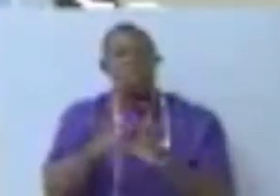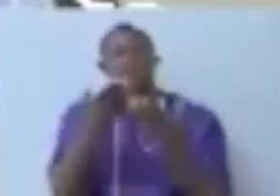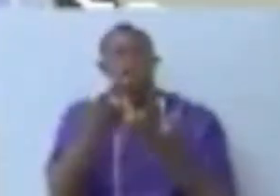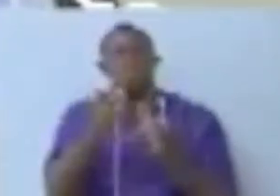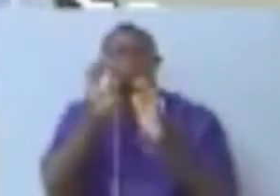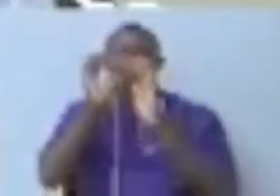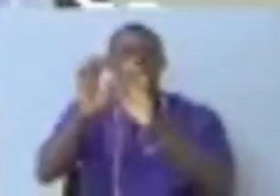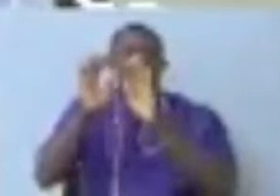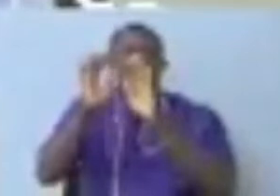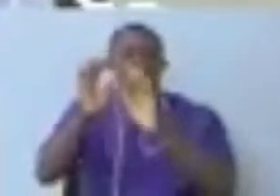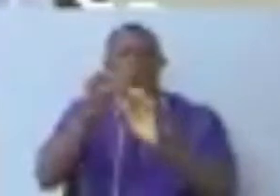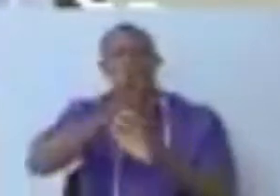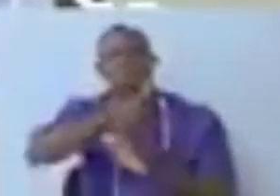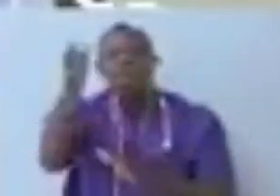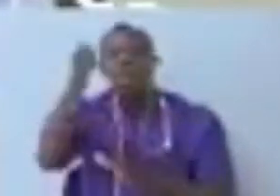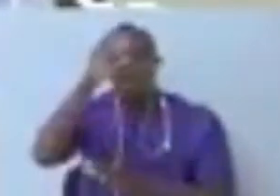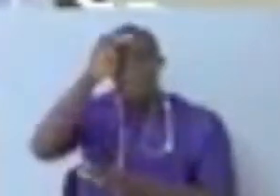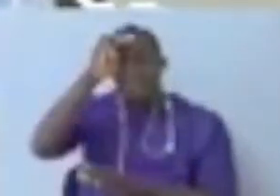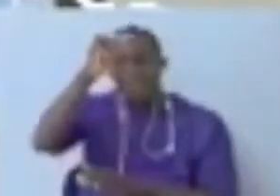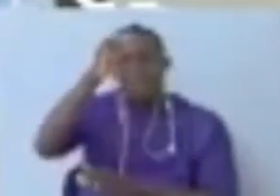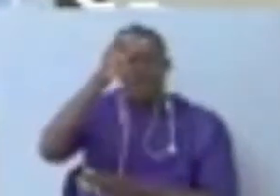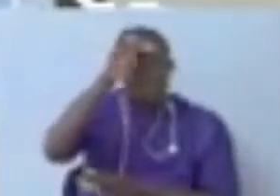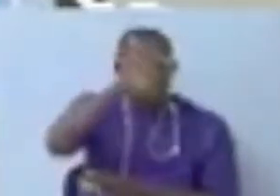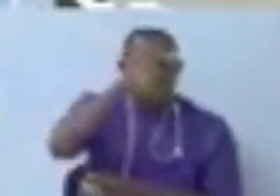waiting for those ministers coming.